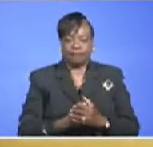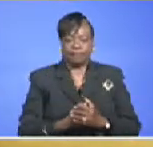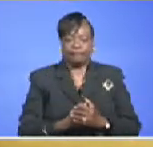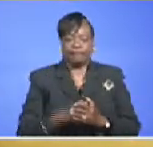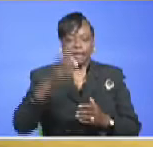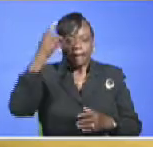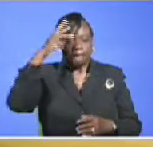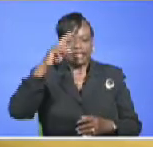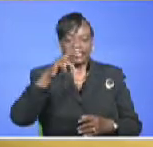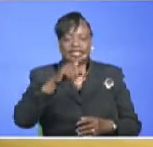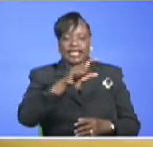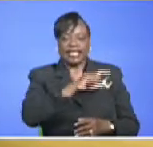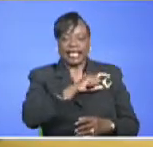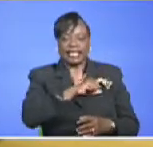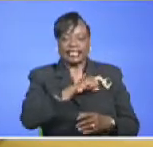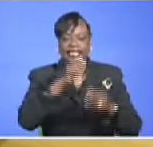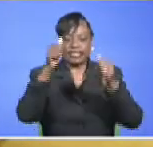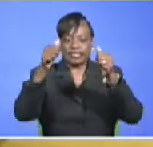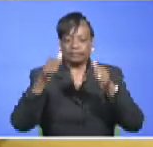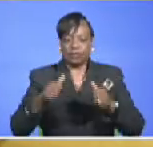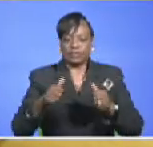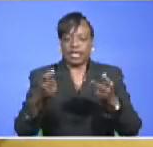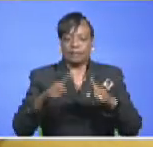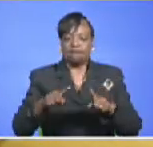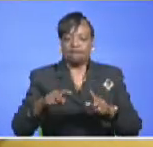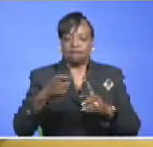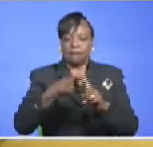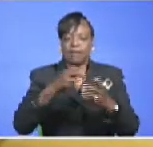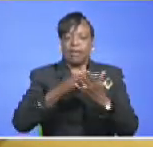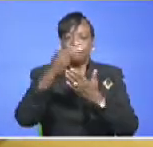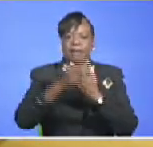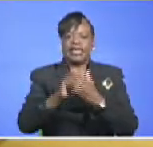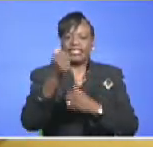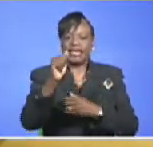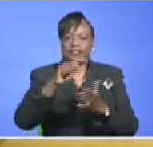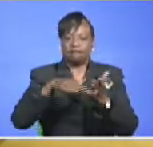post took effect from May 10th of this year. Frank Carey, CNN Network News.